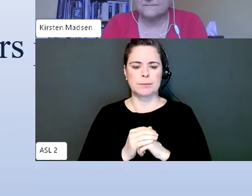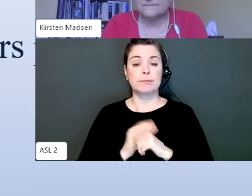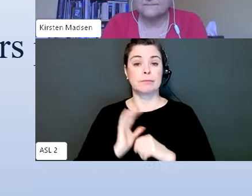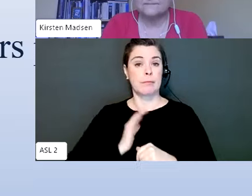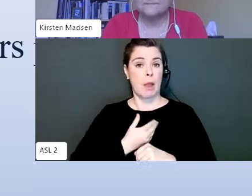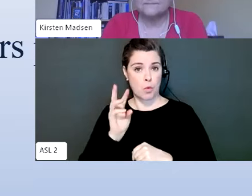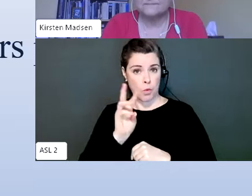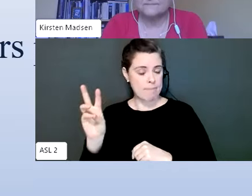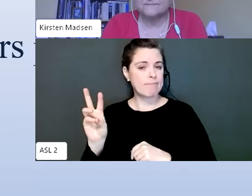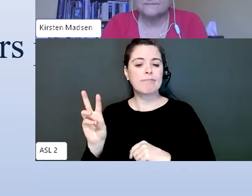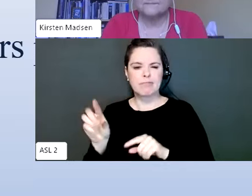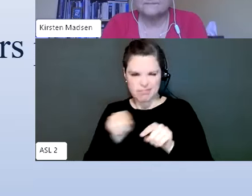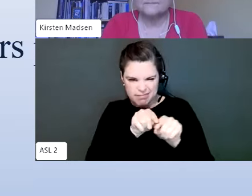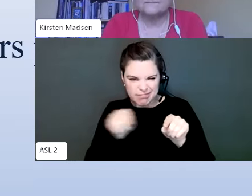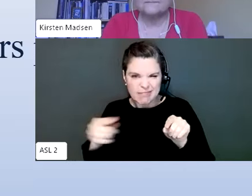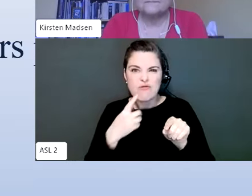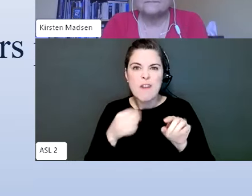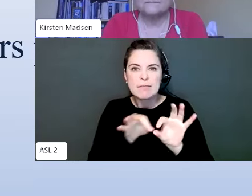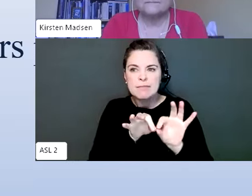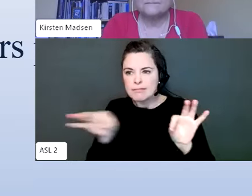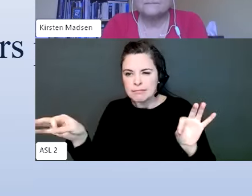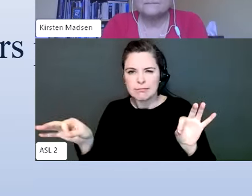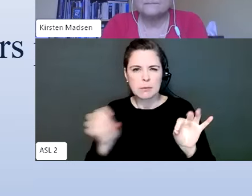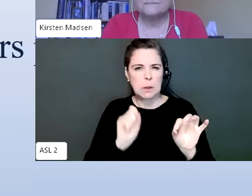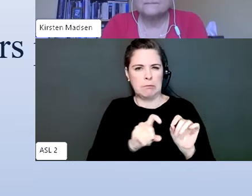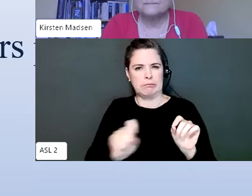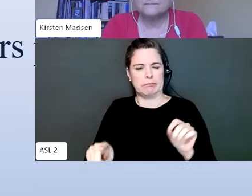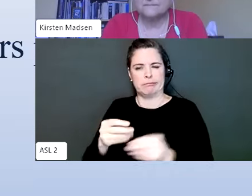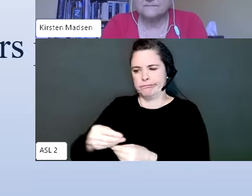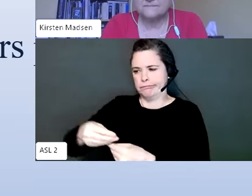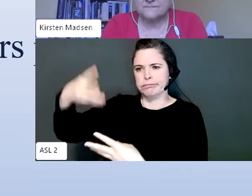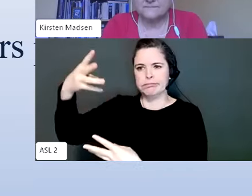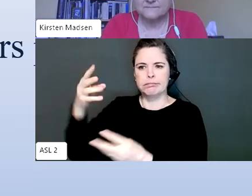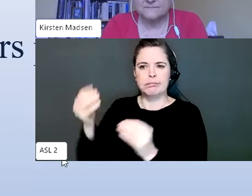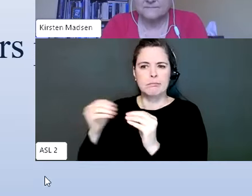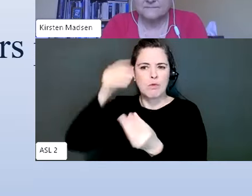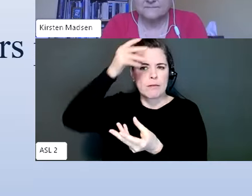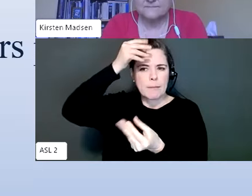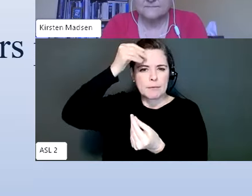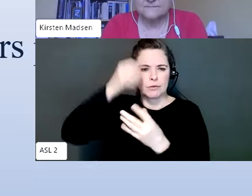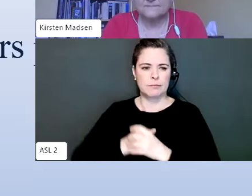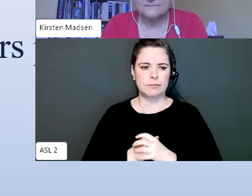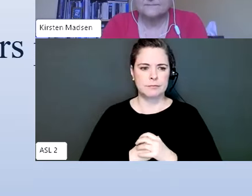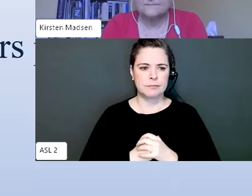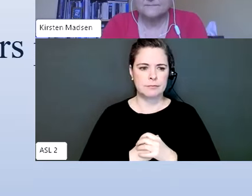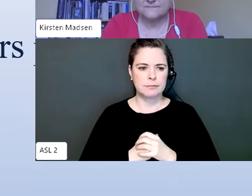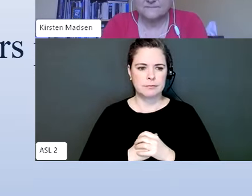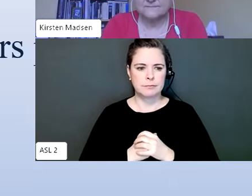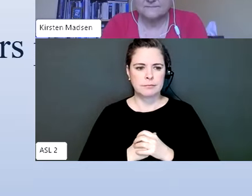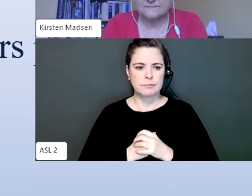the URL is located there. I believe we'll also provide that at the end as well, but it will